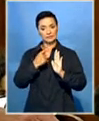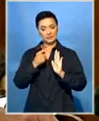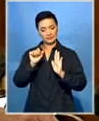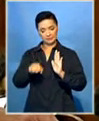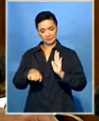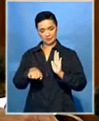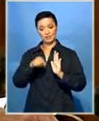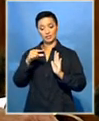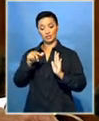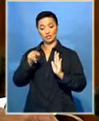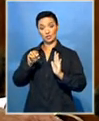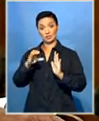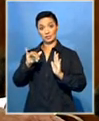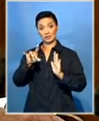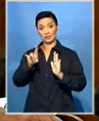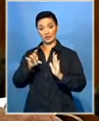the Genocide Convention,